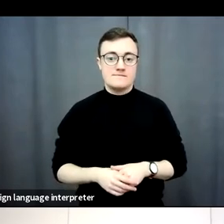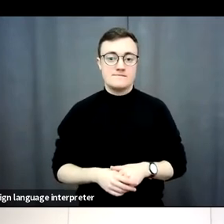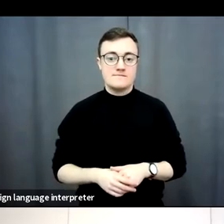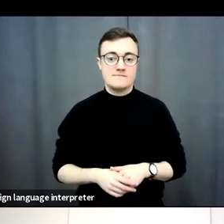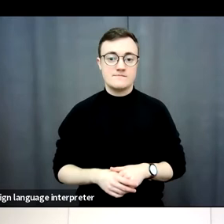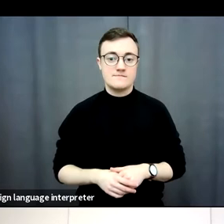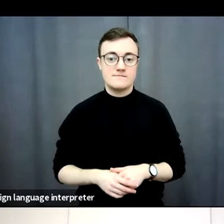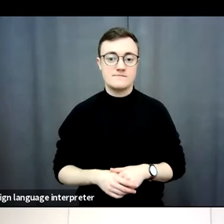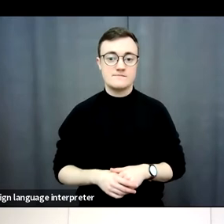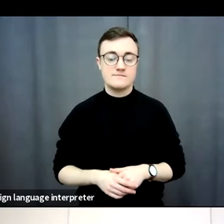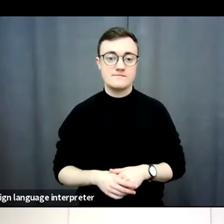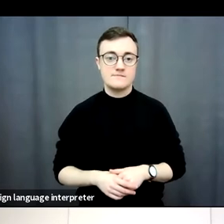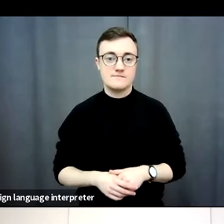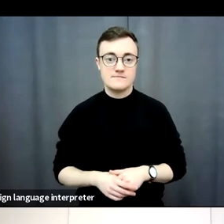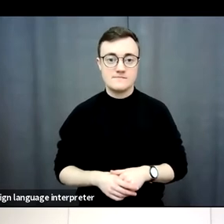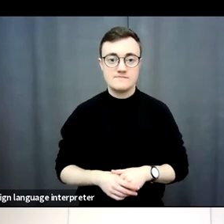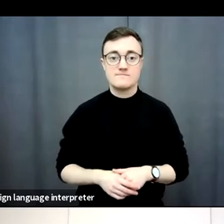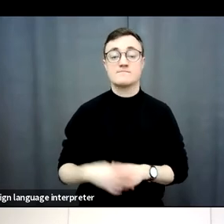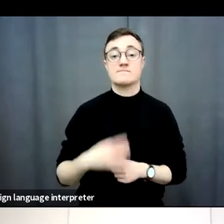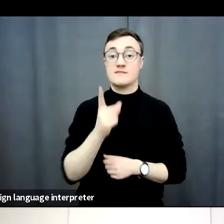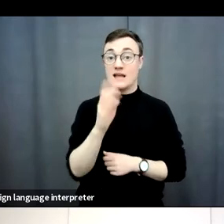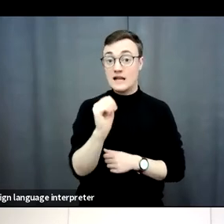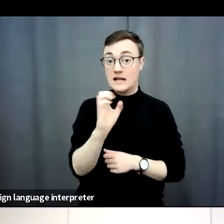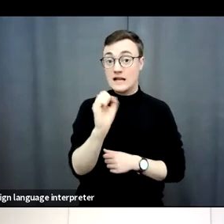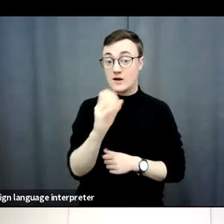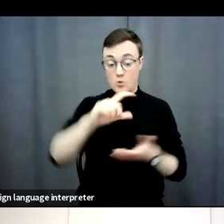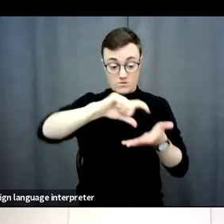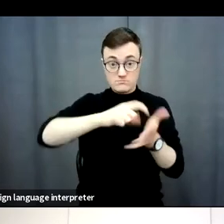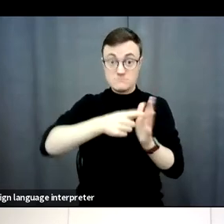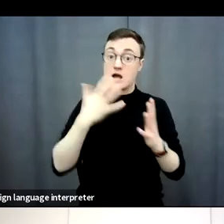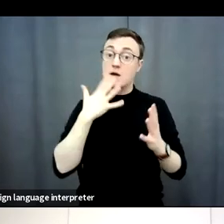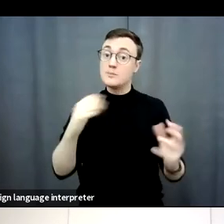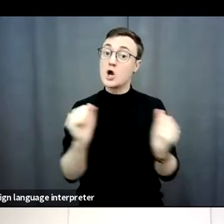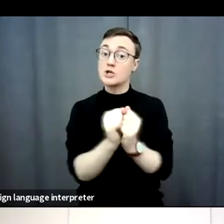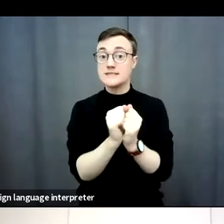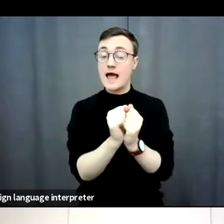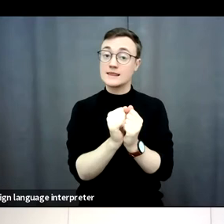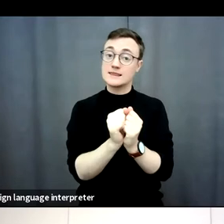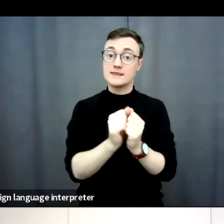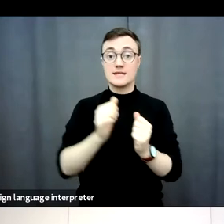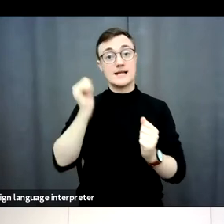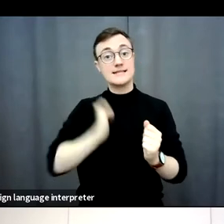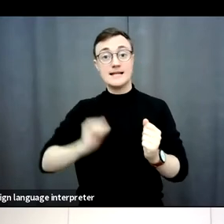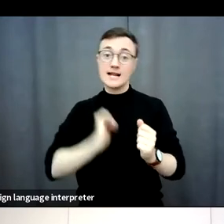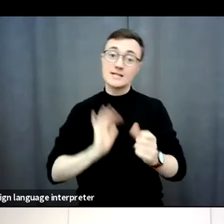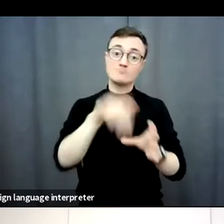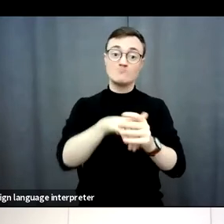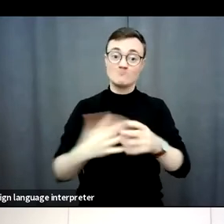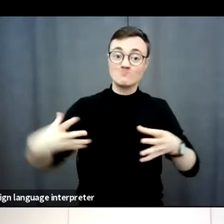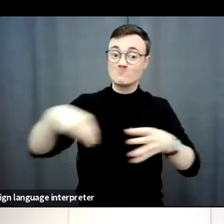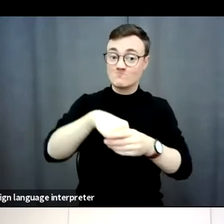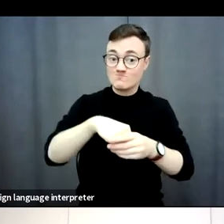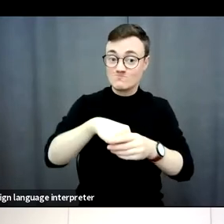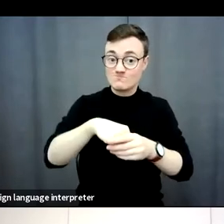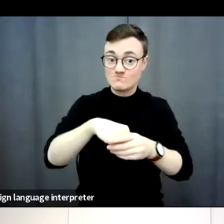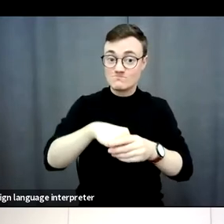Can Braille bricks be a tool for participation and inclusion? SRF wanted to join the Lego Braille bricks